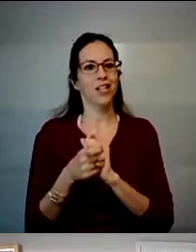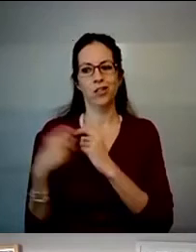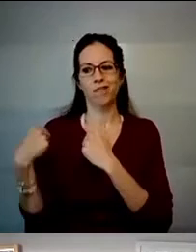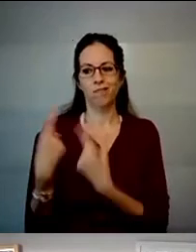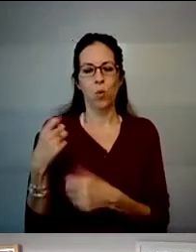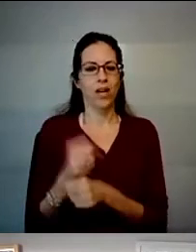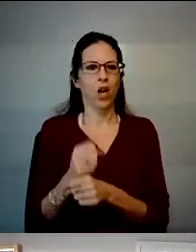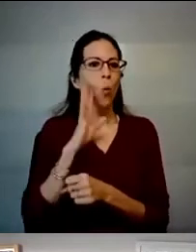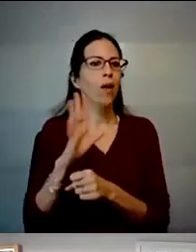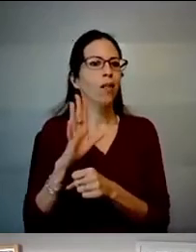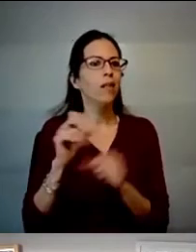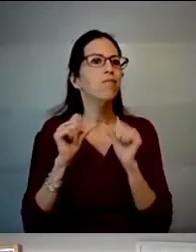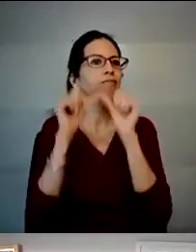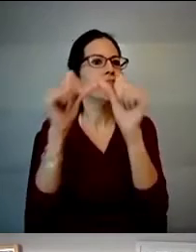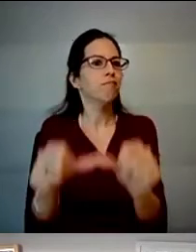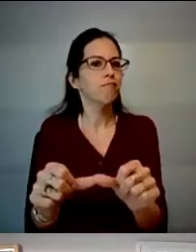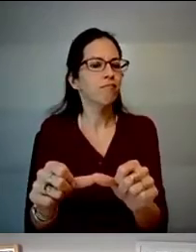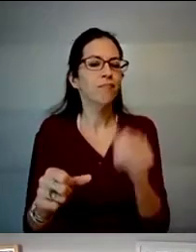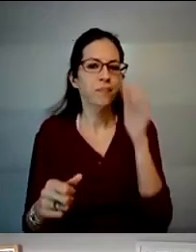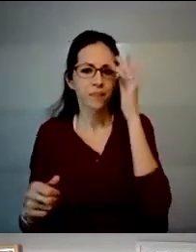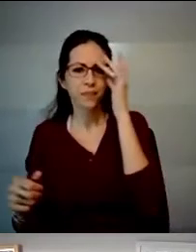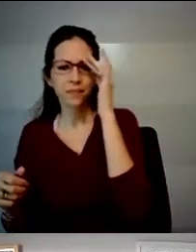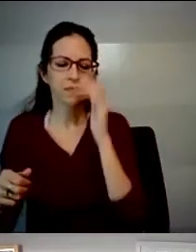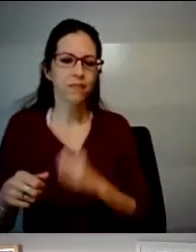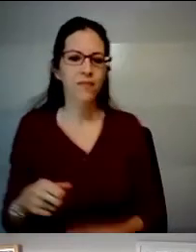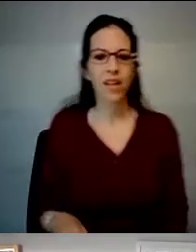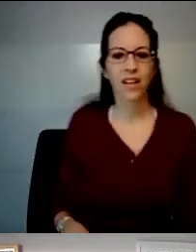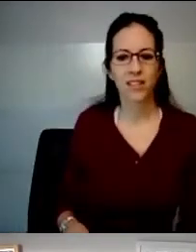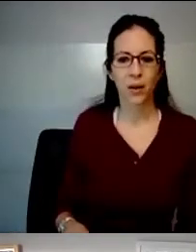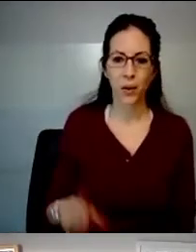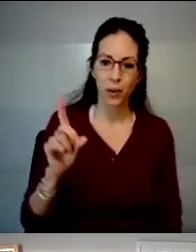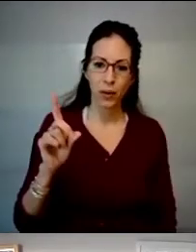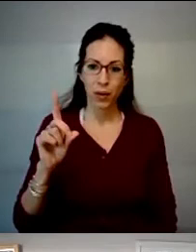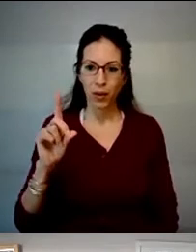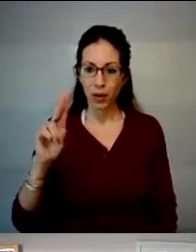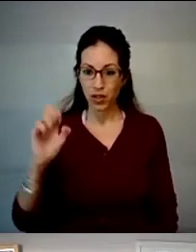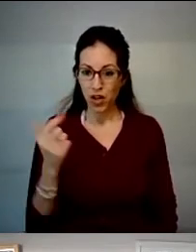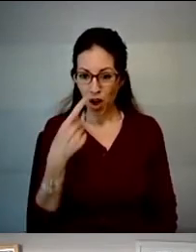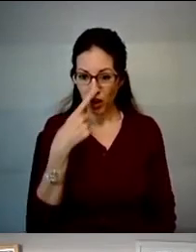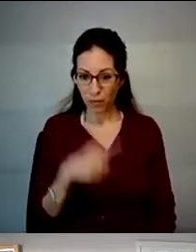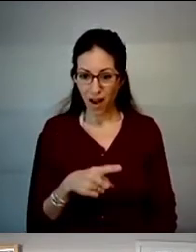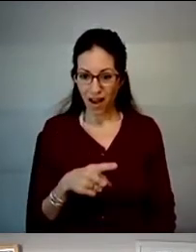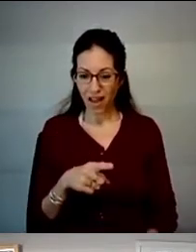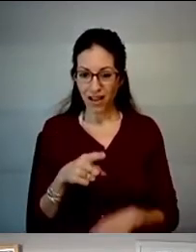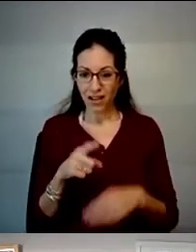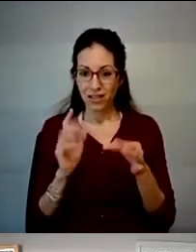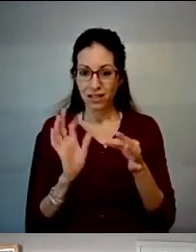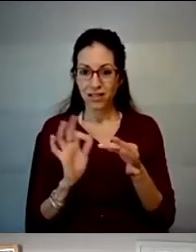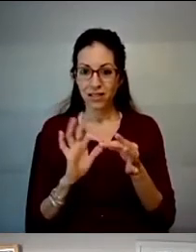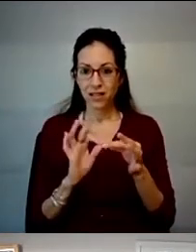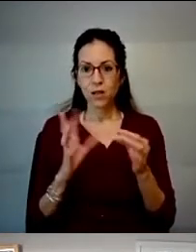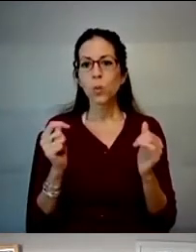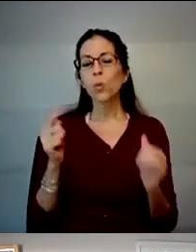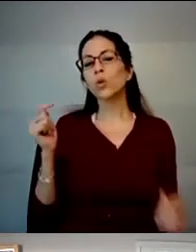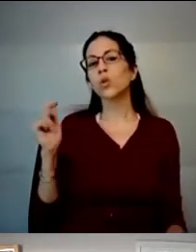to kind of shift our focus there. To start us off though, Doug, I wondered if you could give us a sense, you know, for some trends that you're seeing. You already